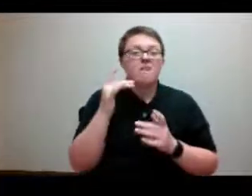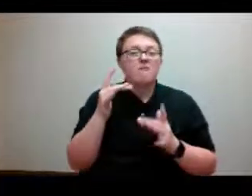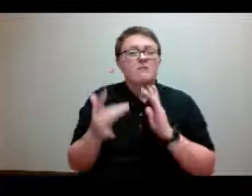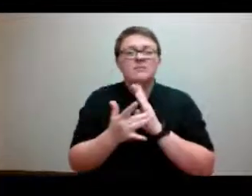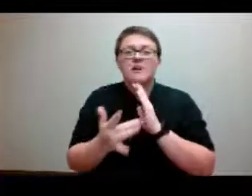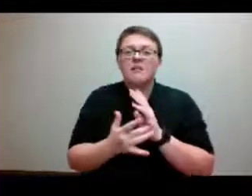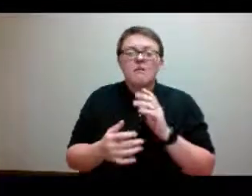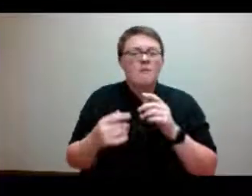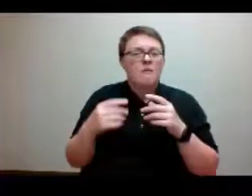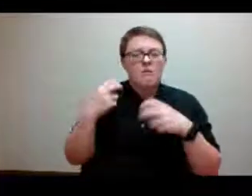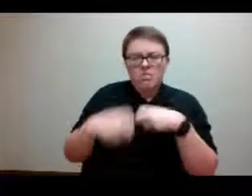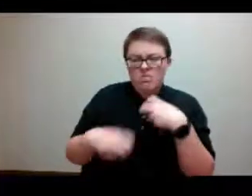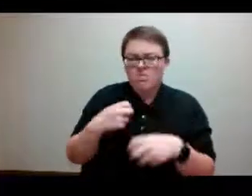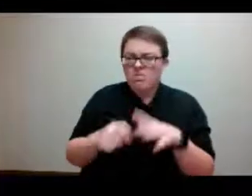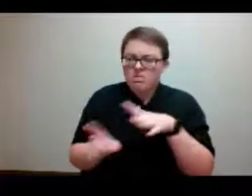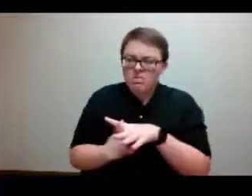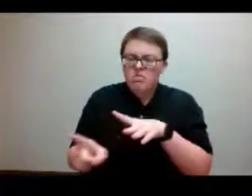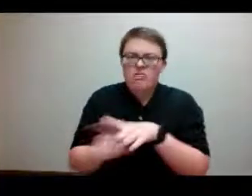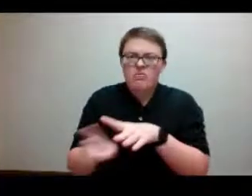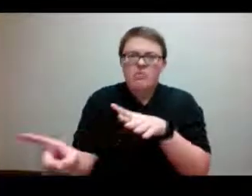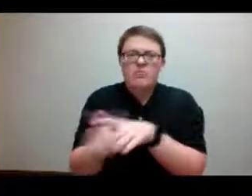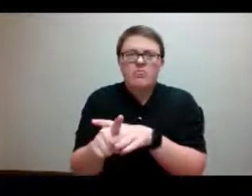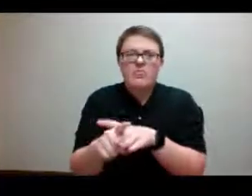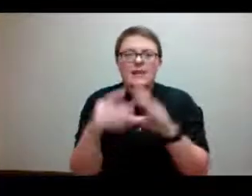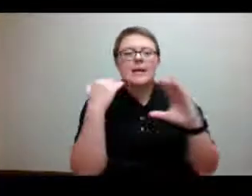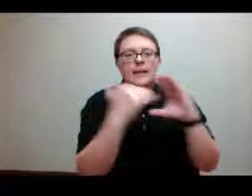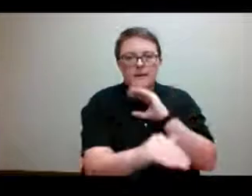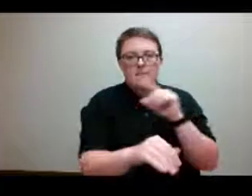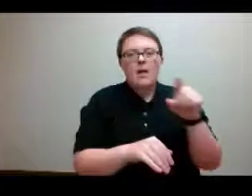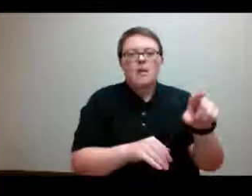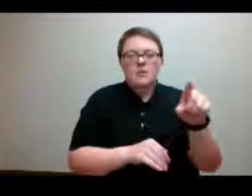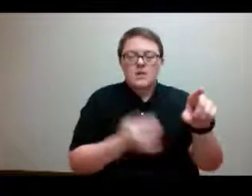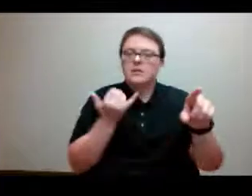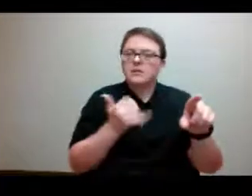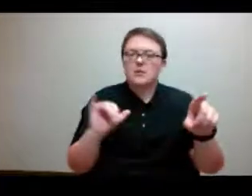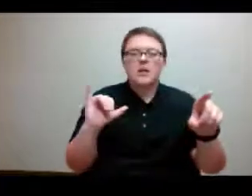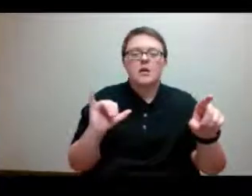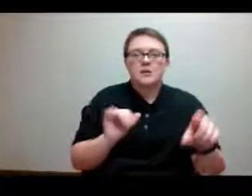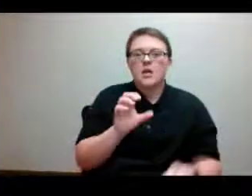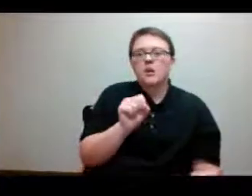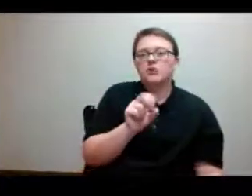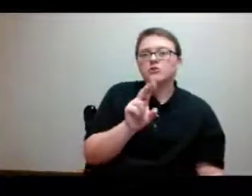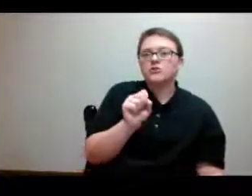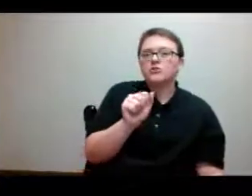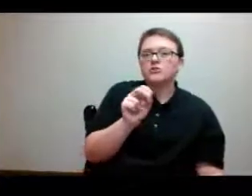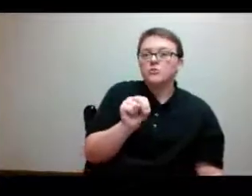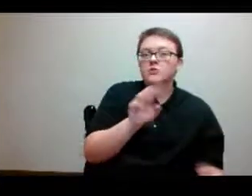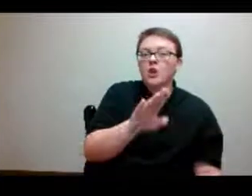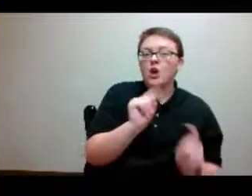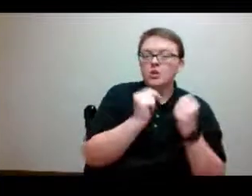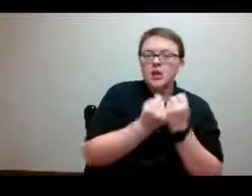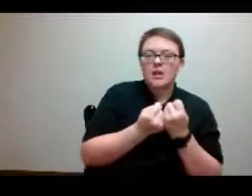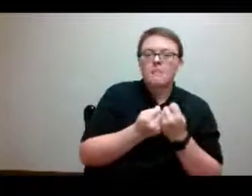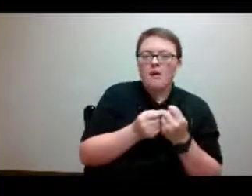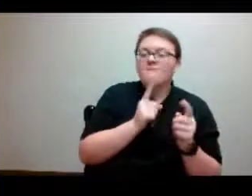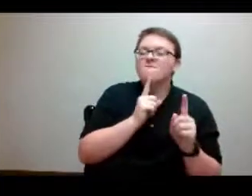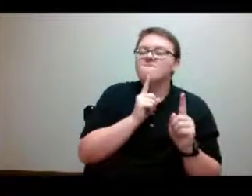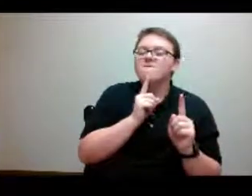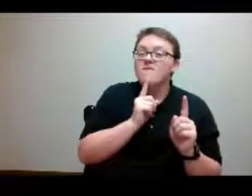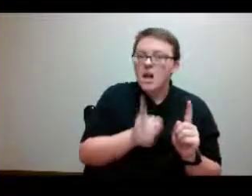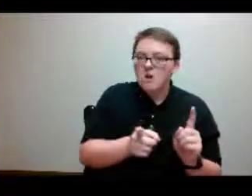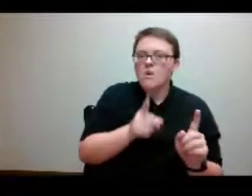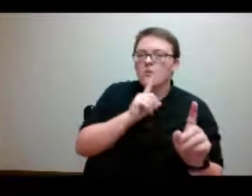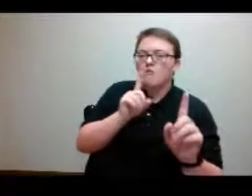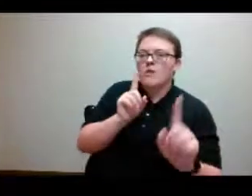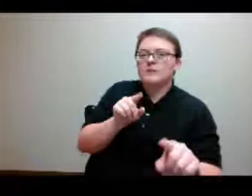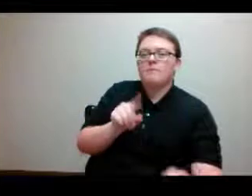remote situation, this is how you let them know. And Susan and her team are very responsive, and the different curbside pickup hours are